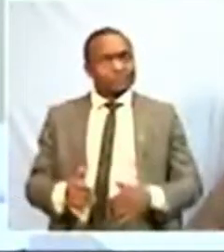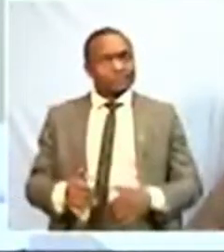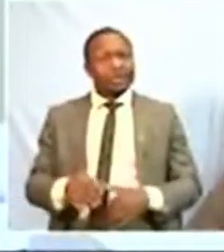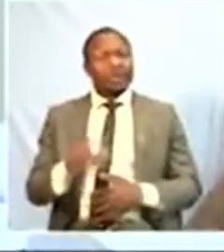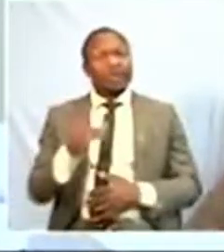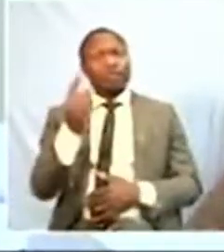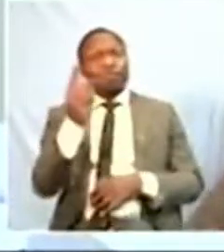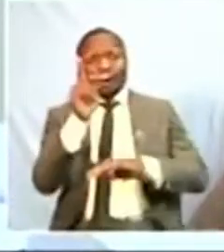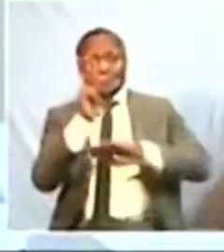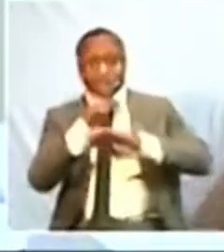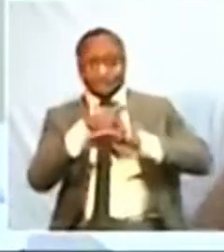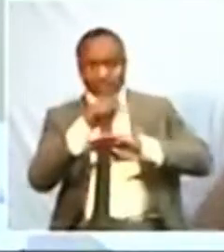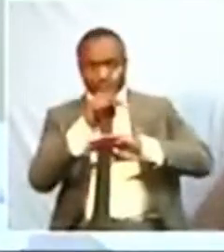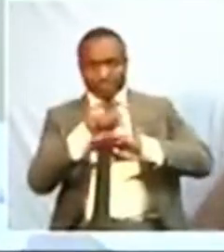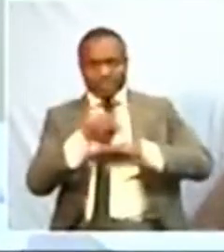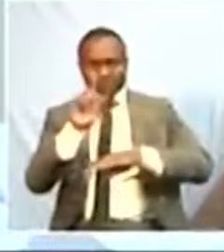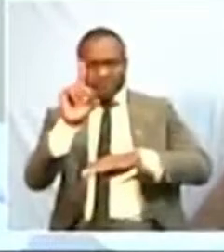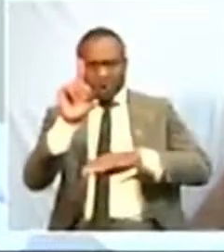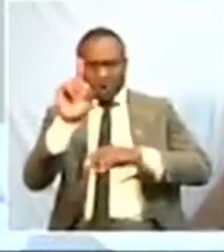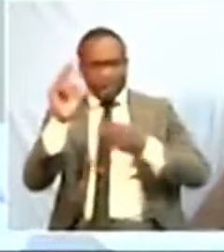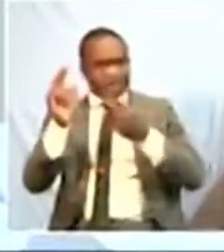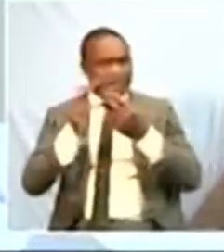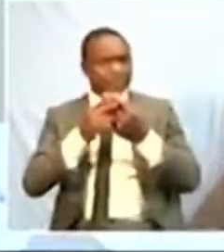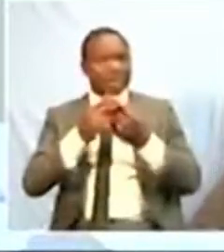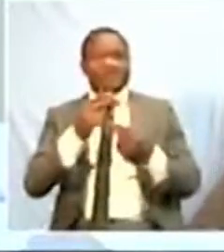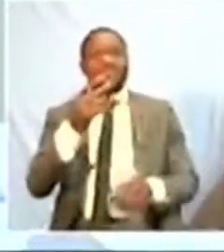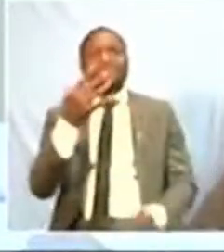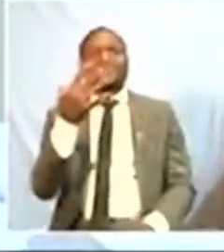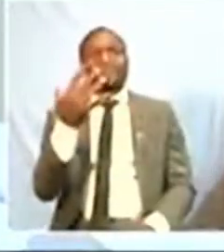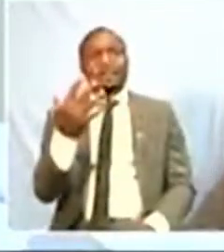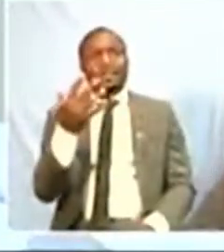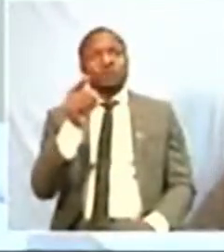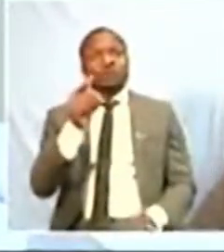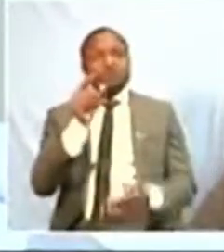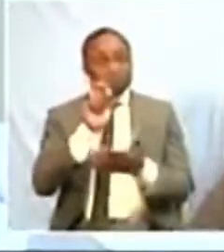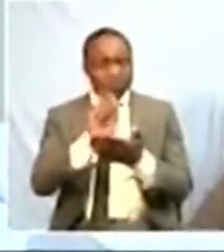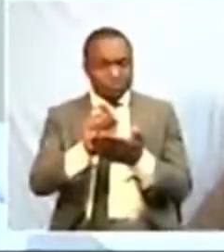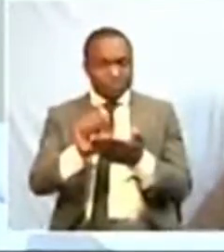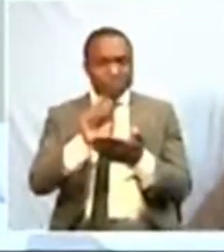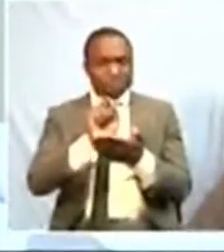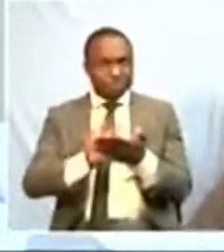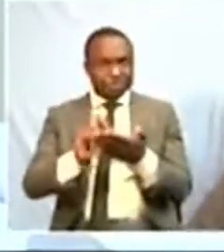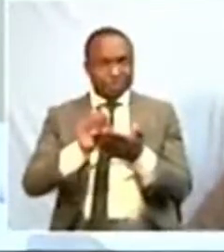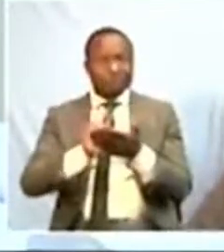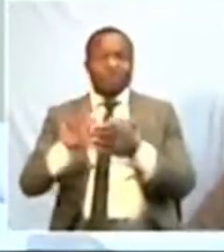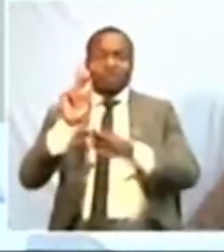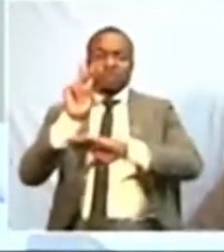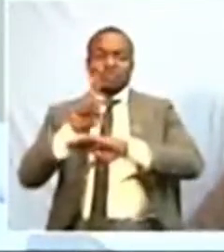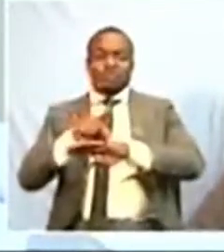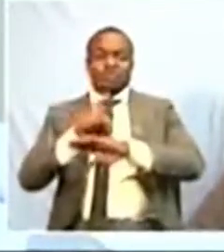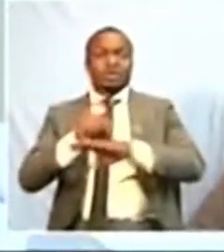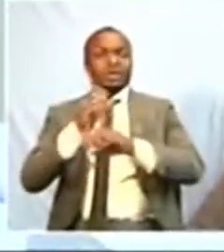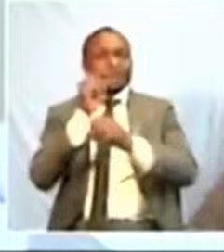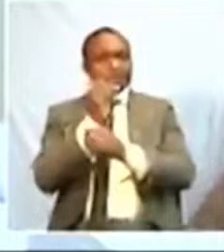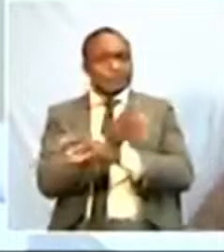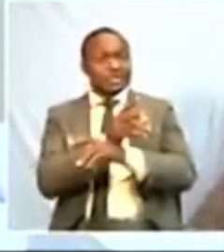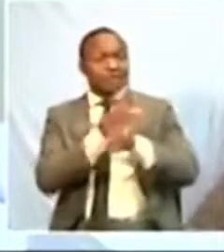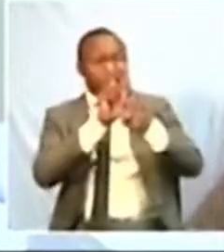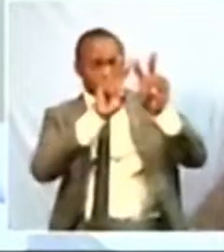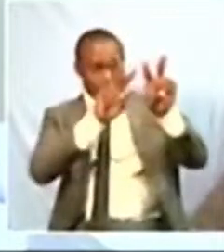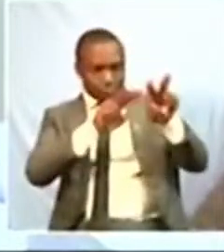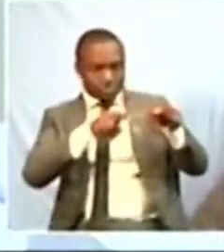One of the projects should be a 1/5. You have even written that the project is ready for inspection.